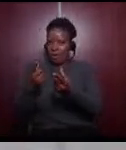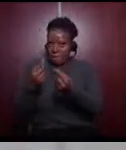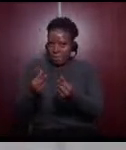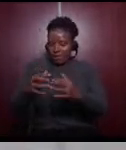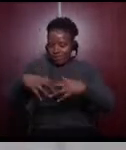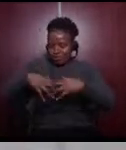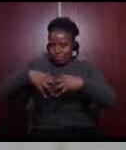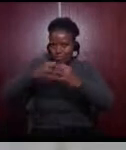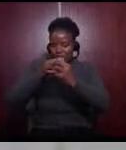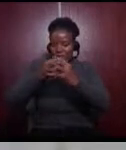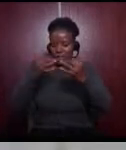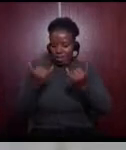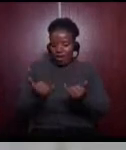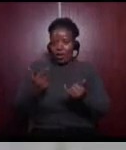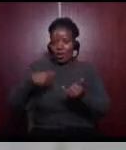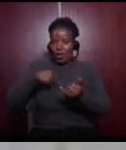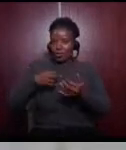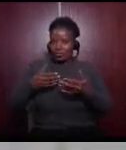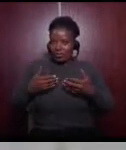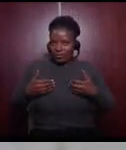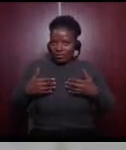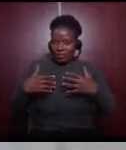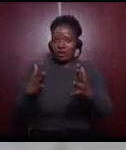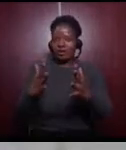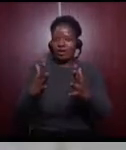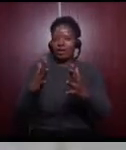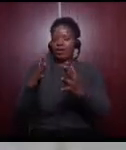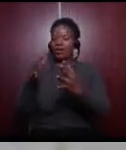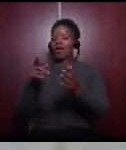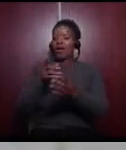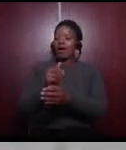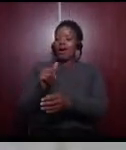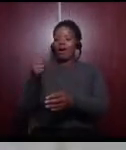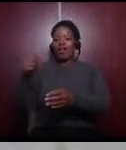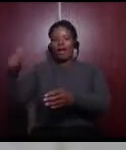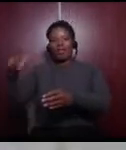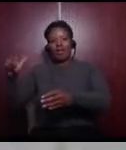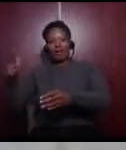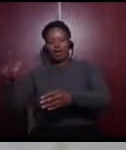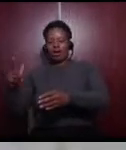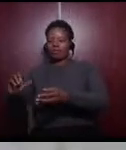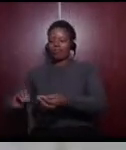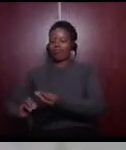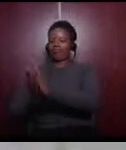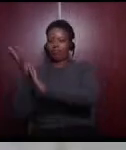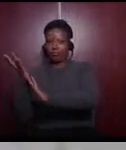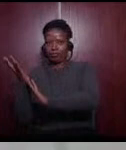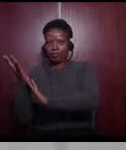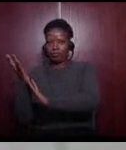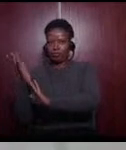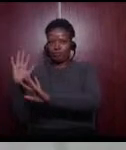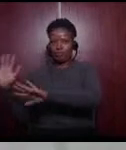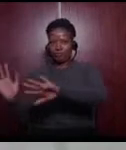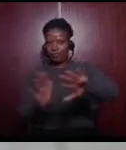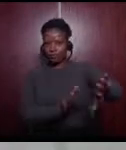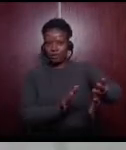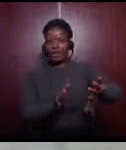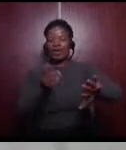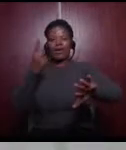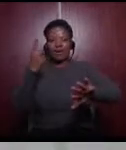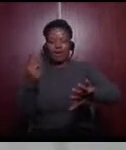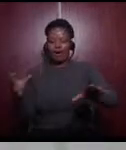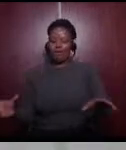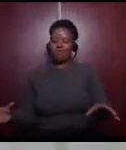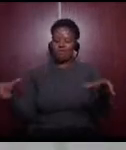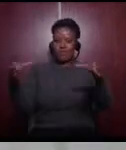ukuyiqala manje ngokuthi sihlakaze lawa bese sohlanganisa into eyi1 ukuthi ikwazi ukusiza because